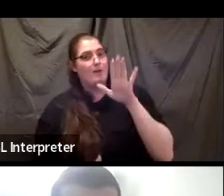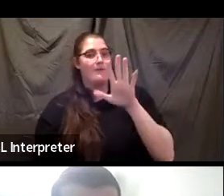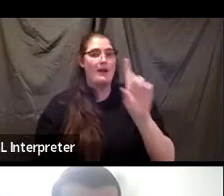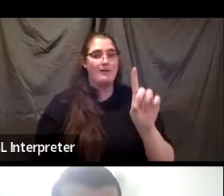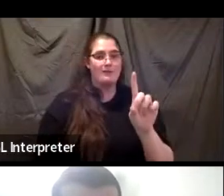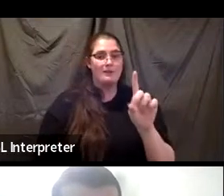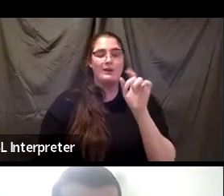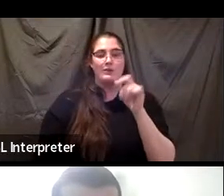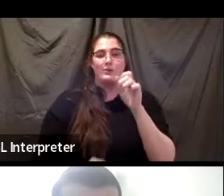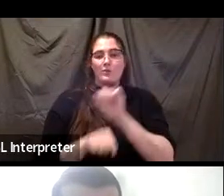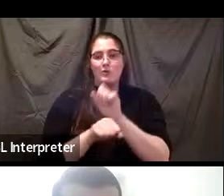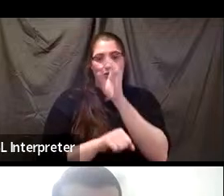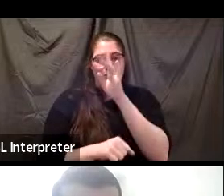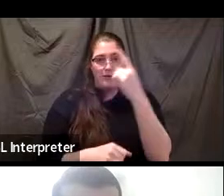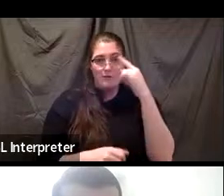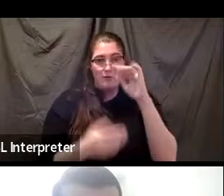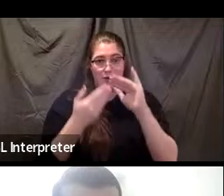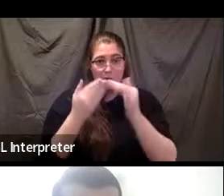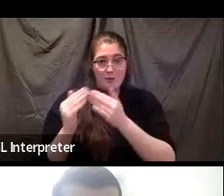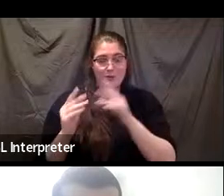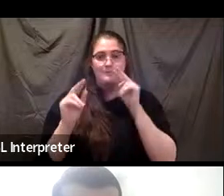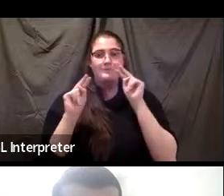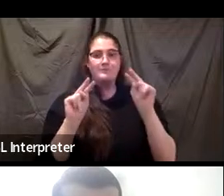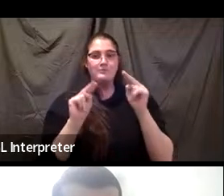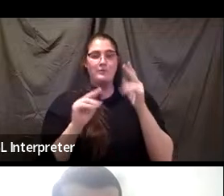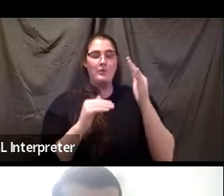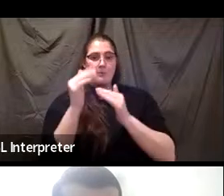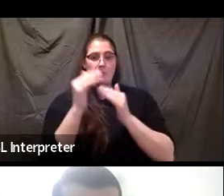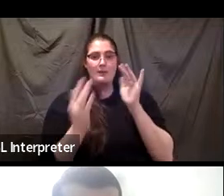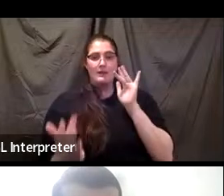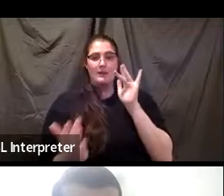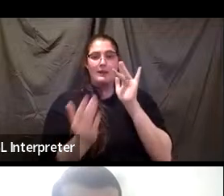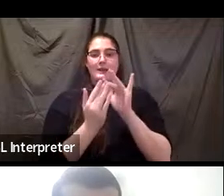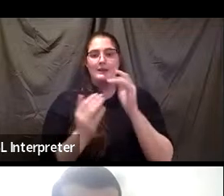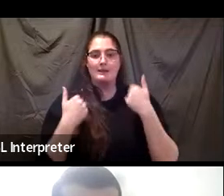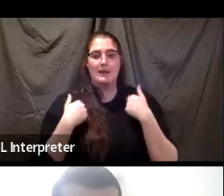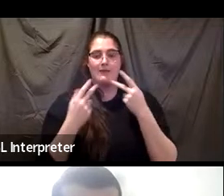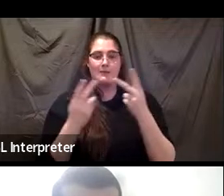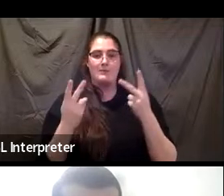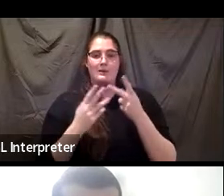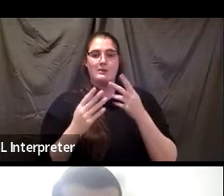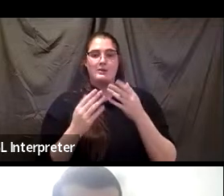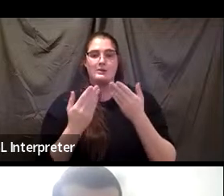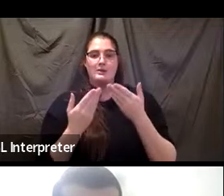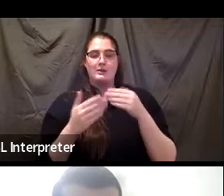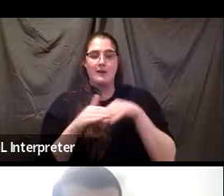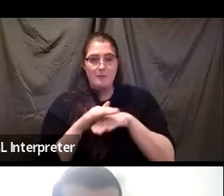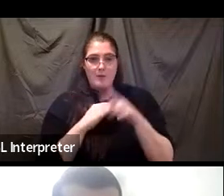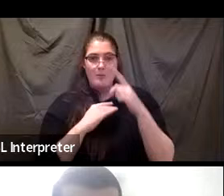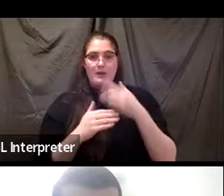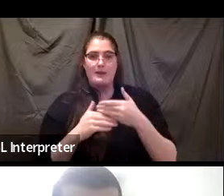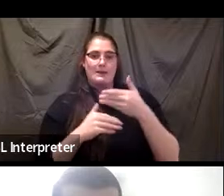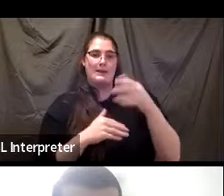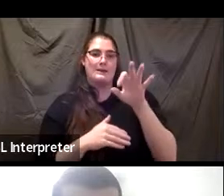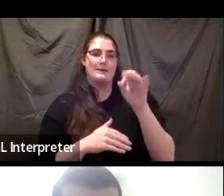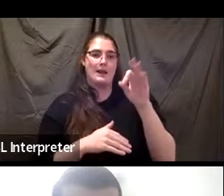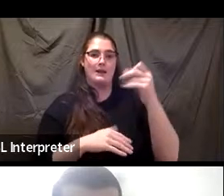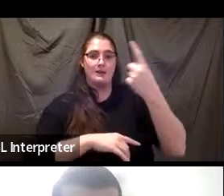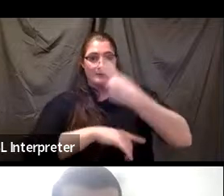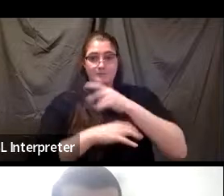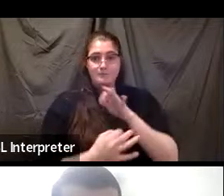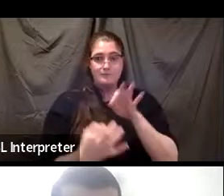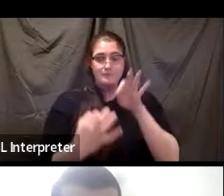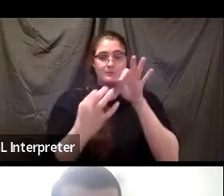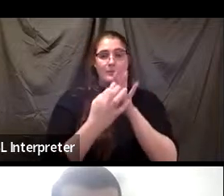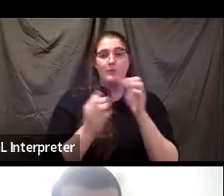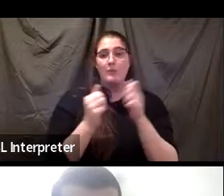for the community. So looking forward to building that connection and having that position available in the next 90 days. Okay, perfect. With that